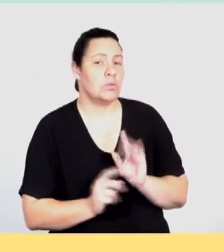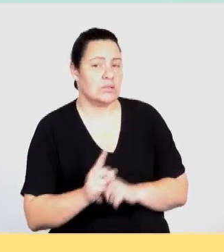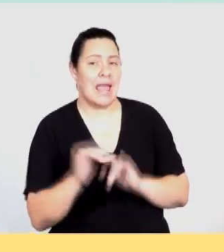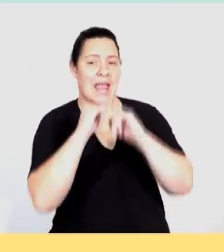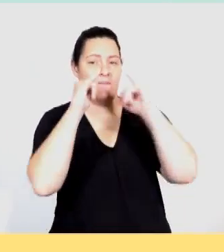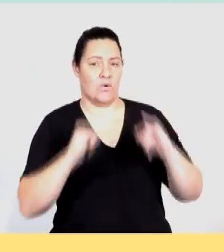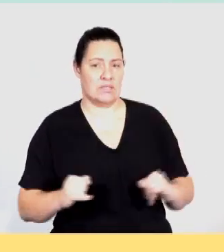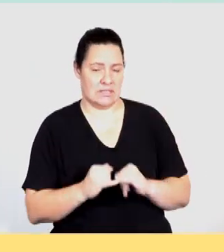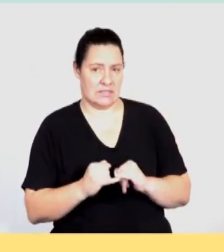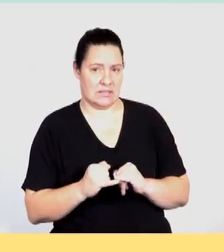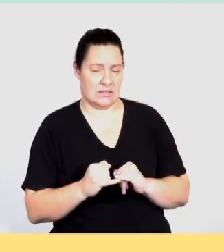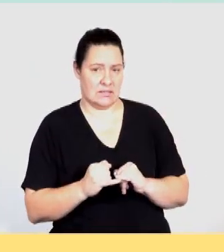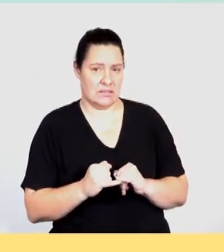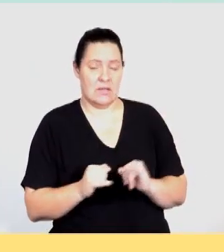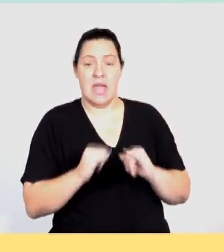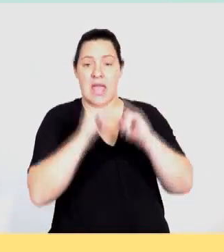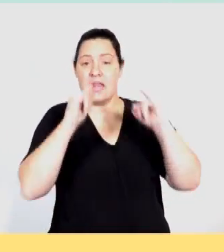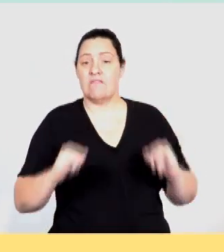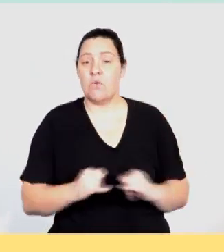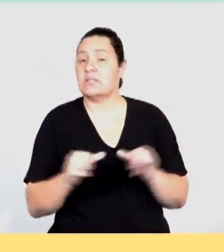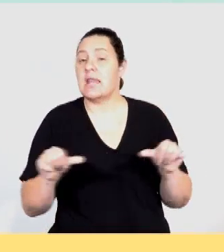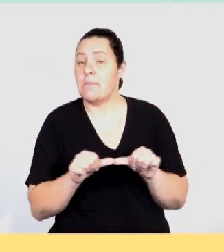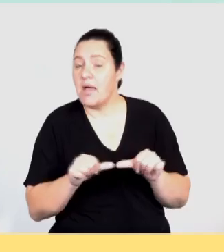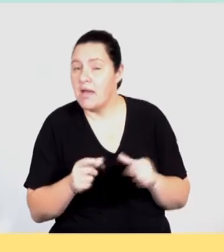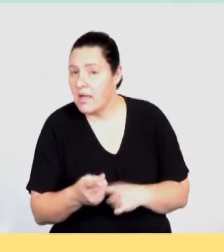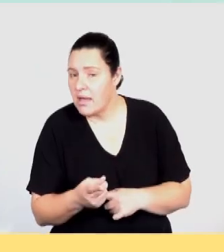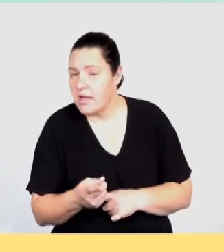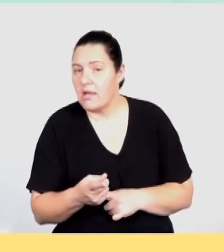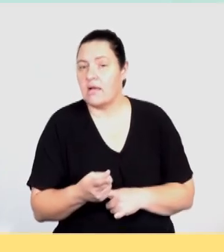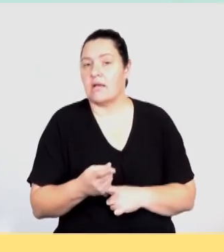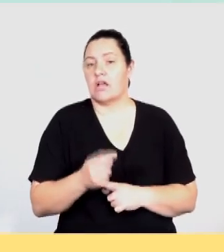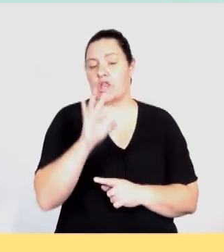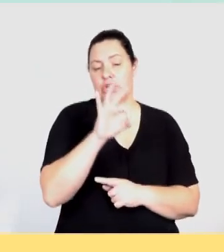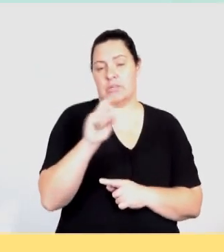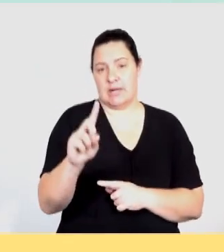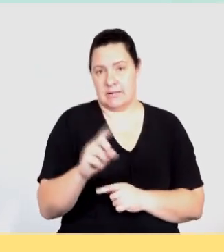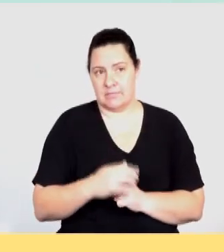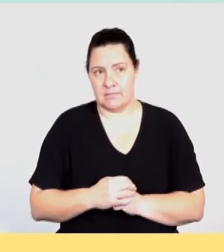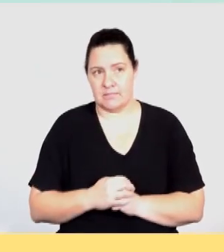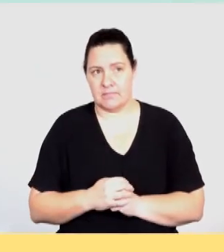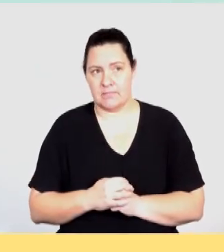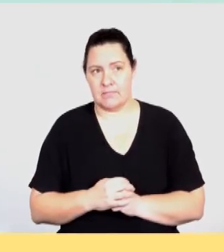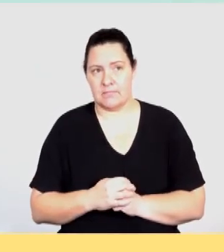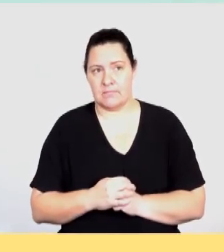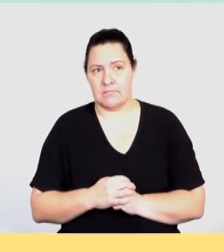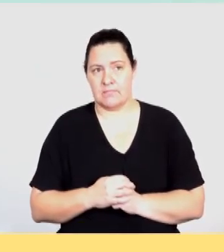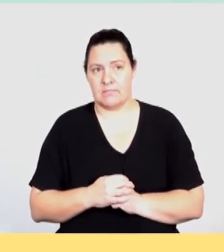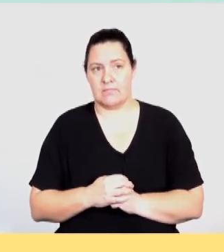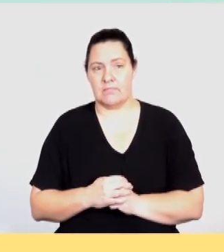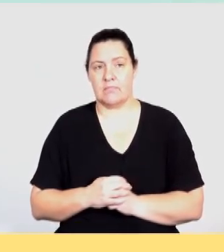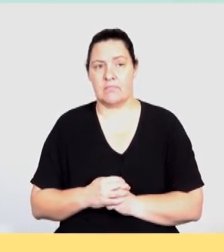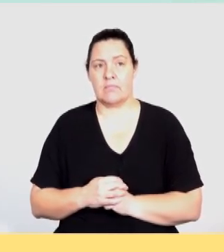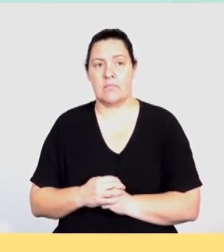to record here? Invoice. Invoice number what? Invoice number 31.